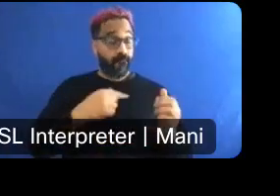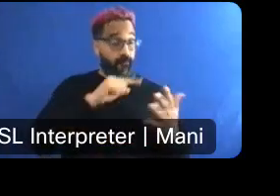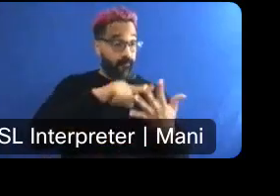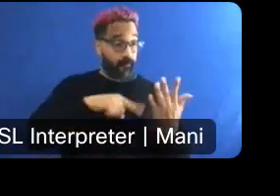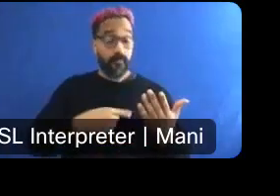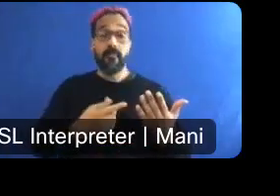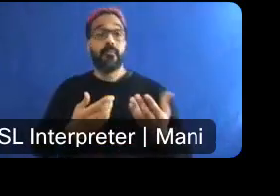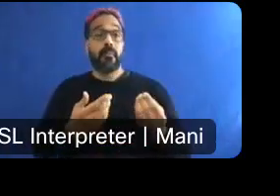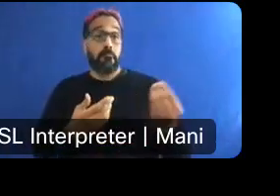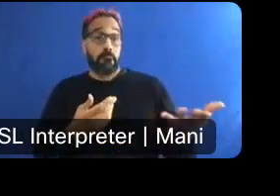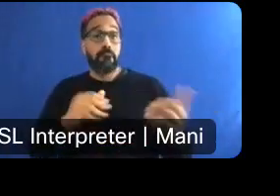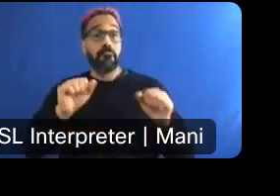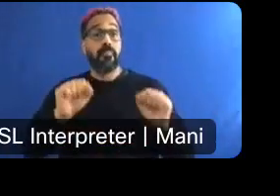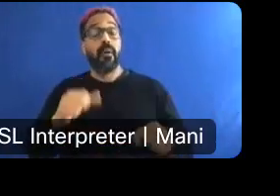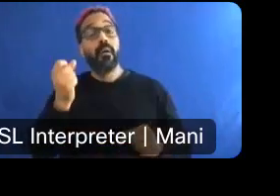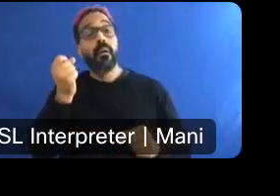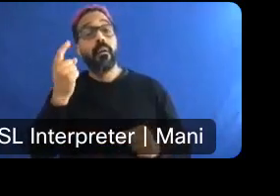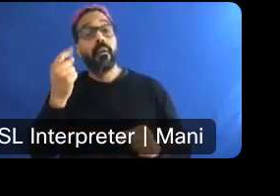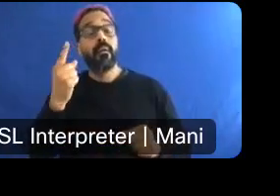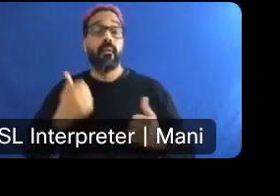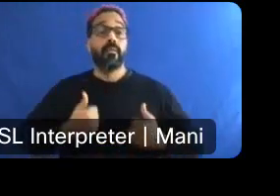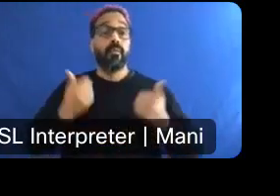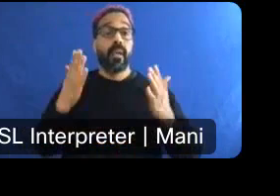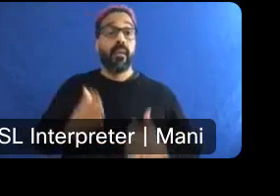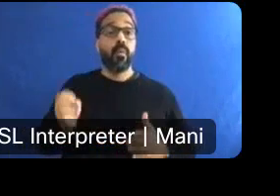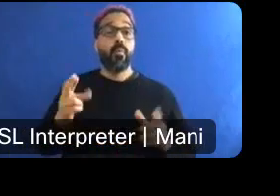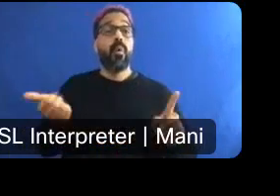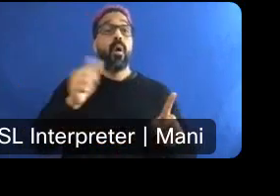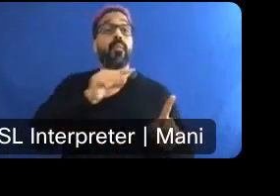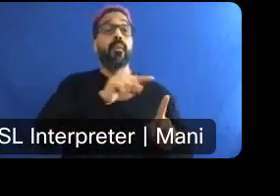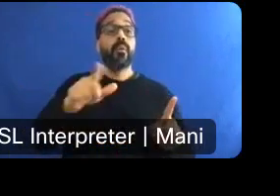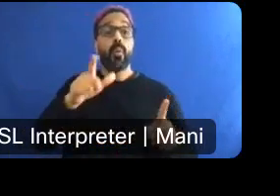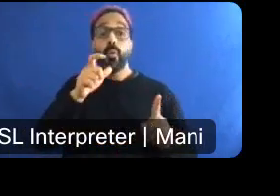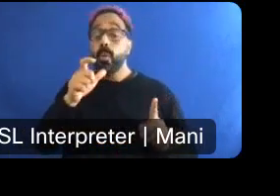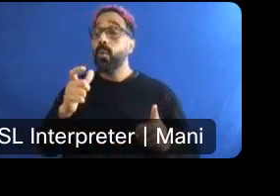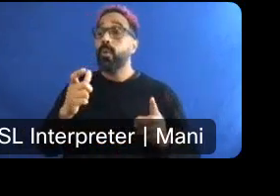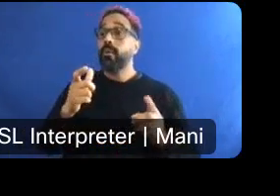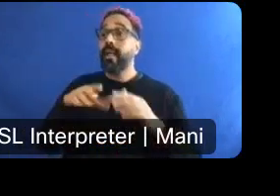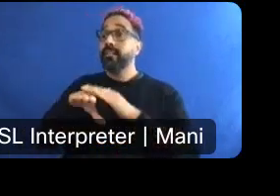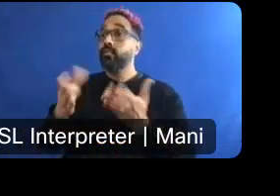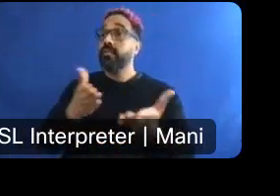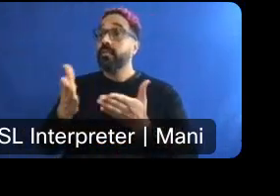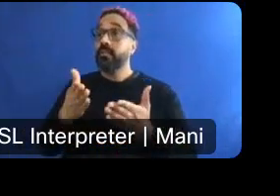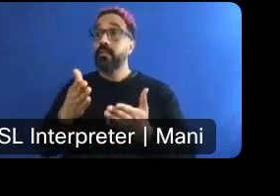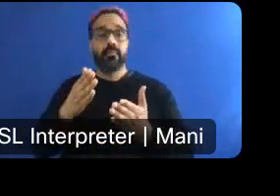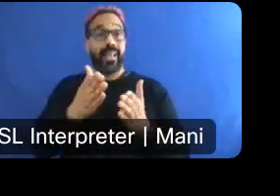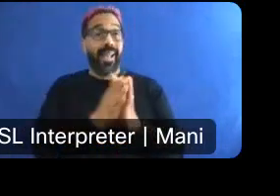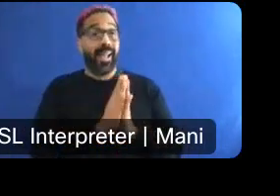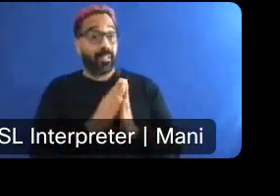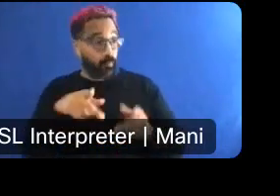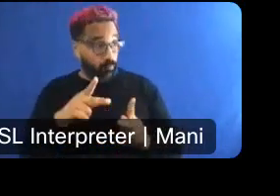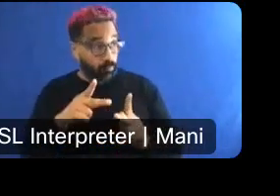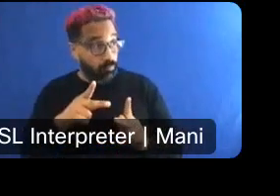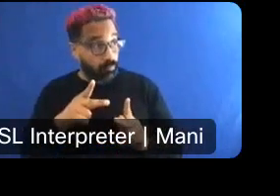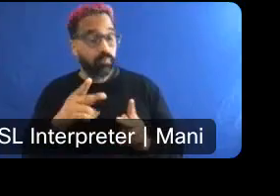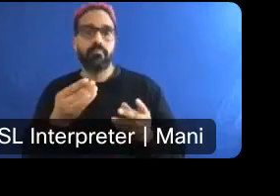if survivors or individual accessing these services want these materials. I do want to